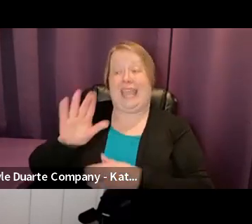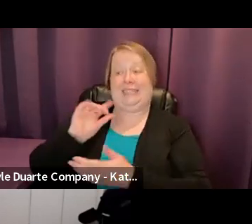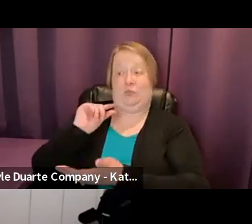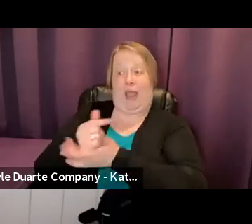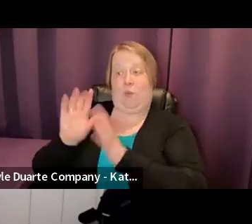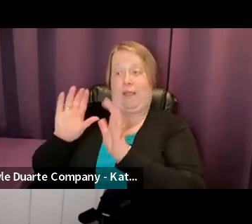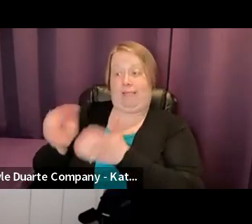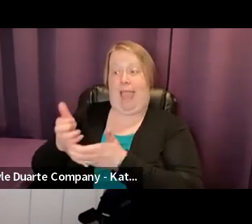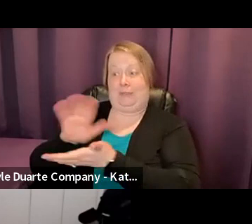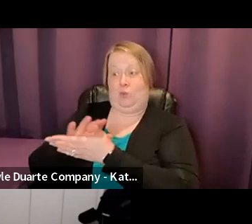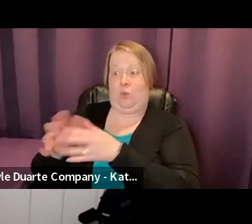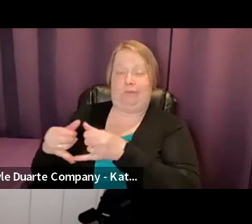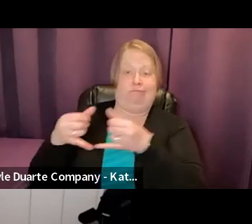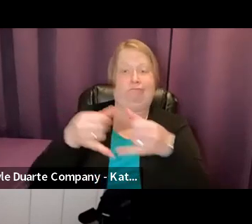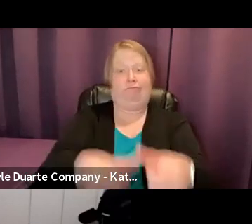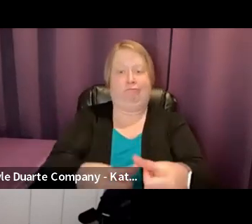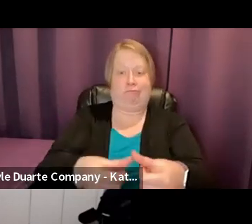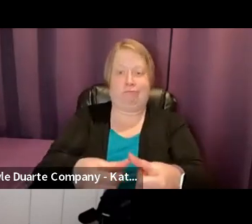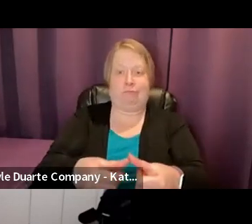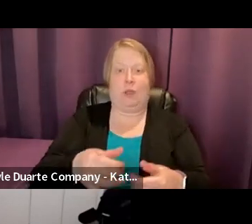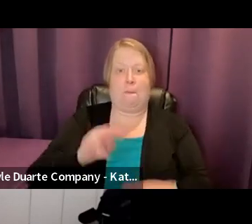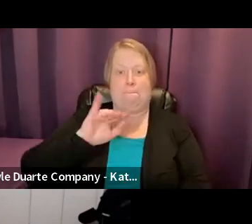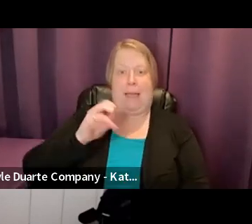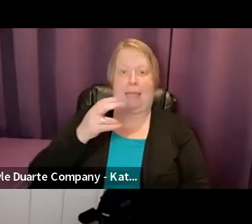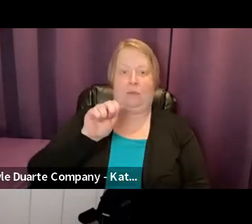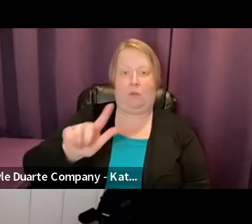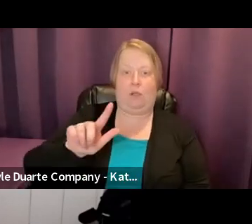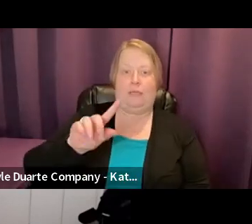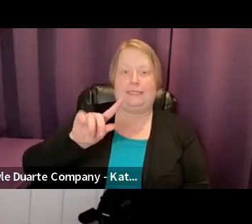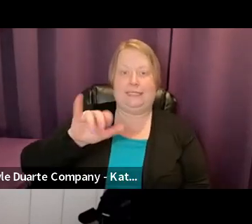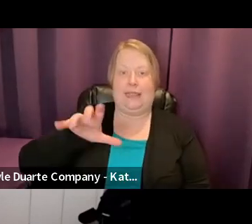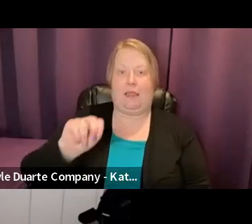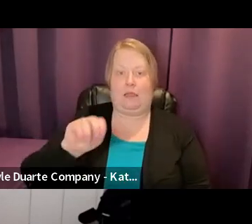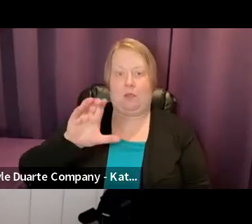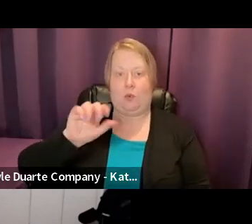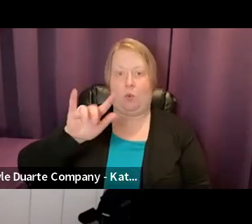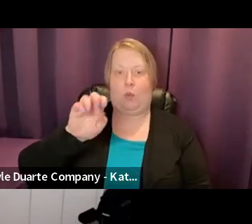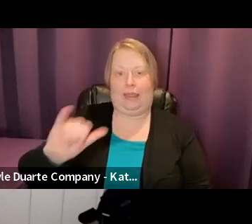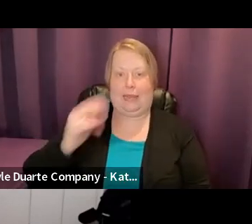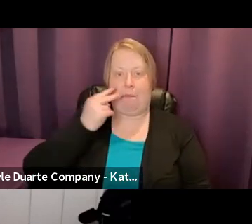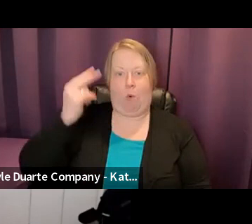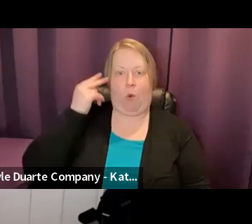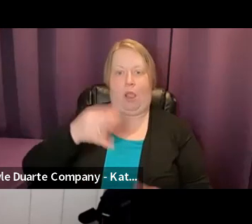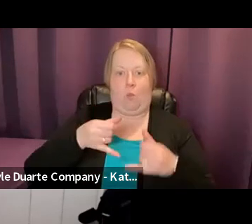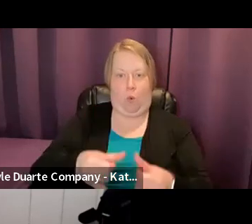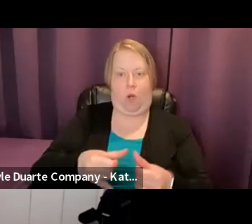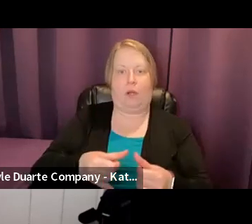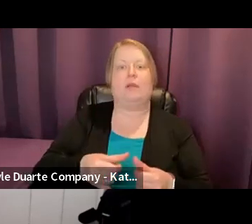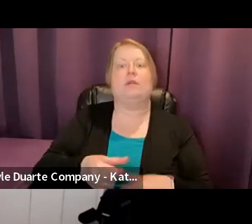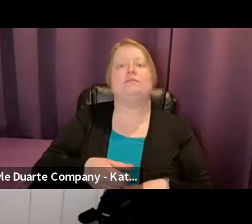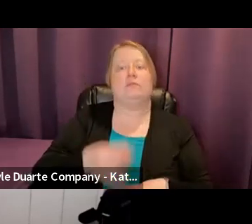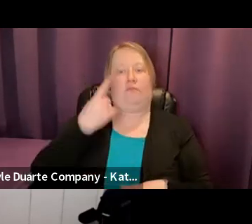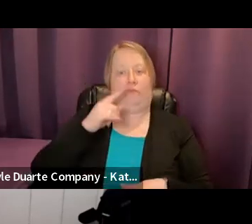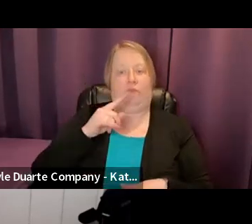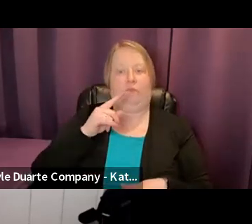class for his compassion and humility in serving his fellow students, and was inducted into the Susan